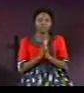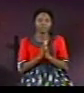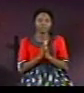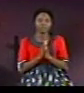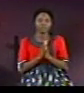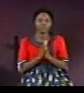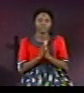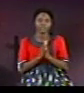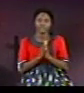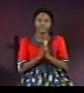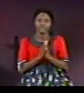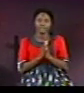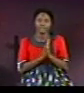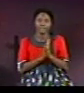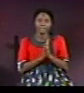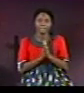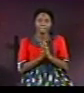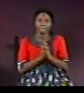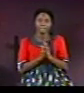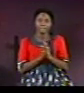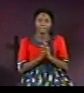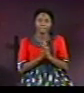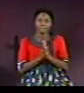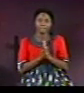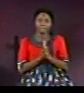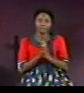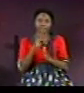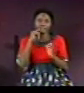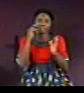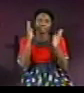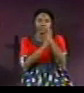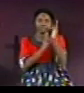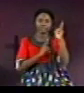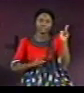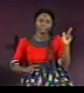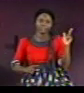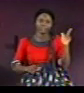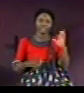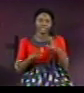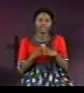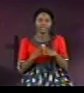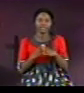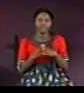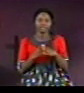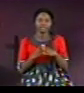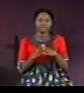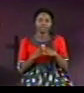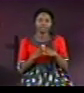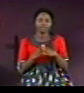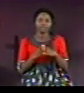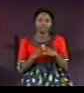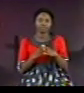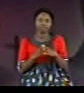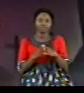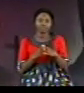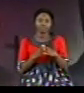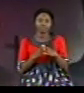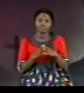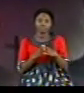The next testimony. Praise the Lord. The Lord is doing wonders. In fact,